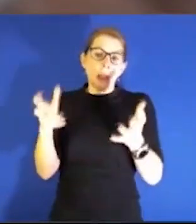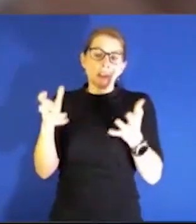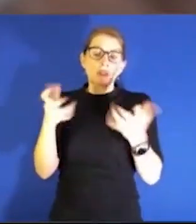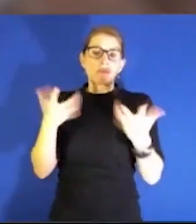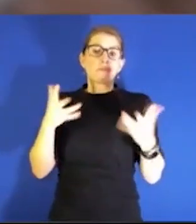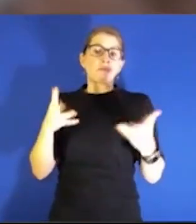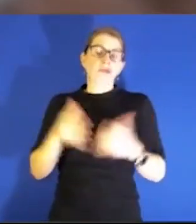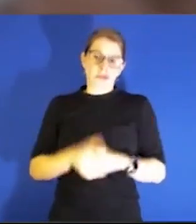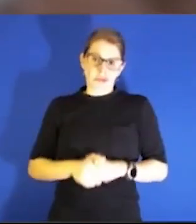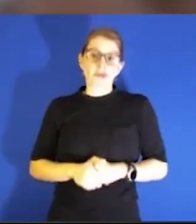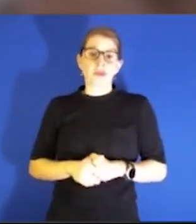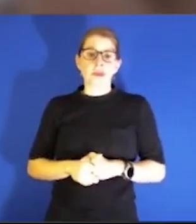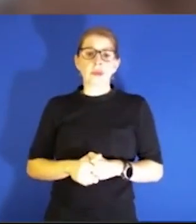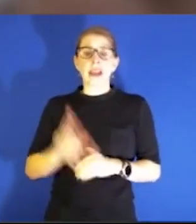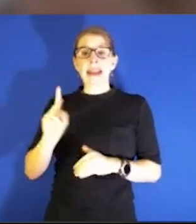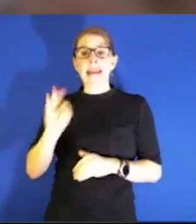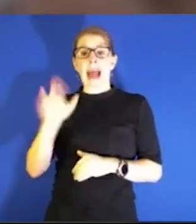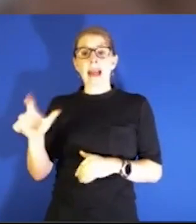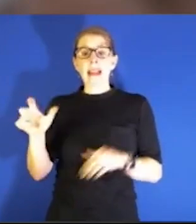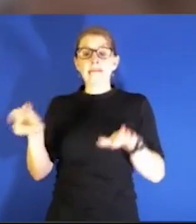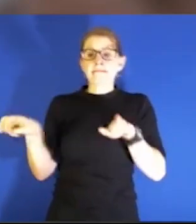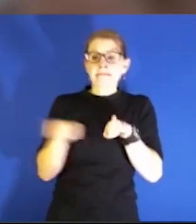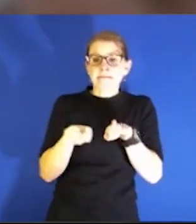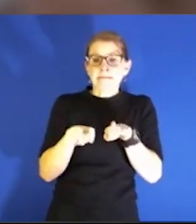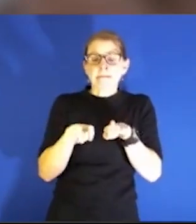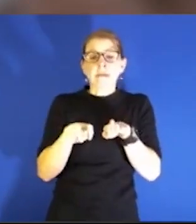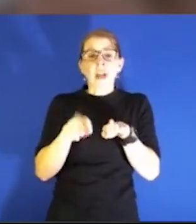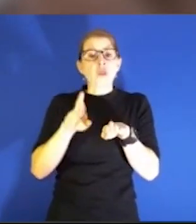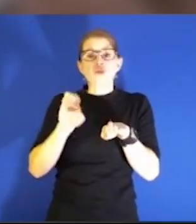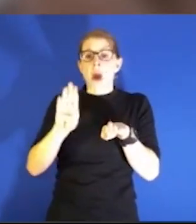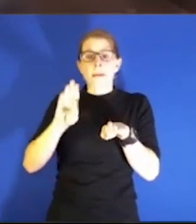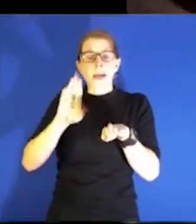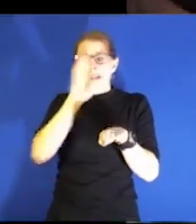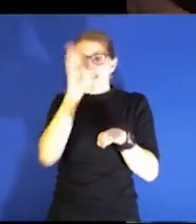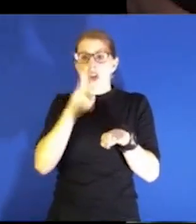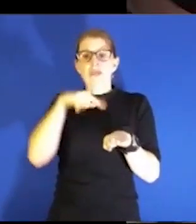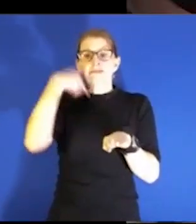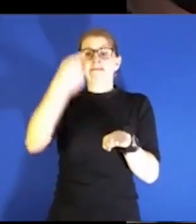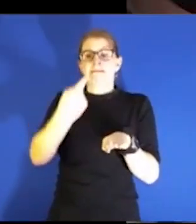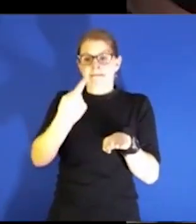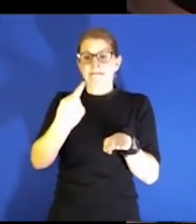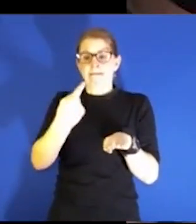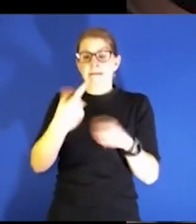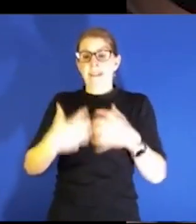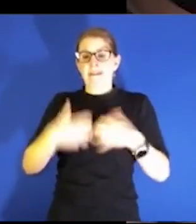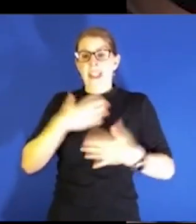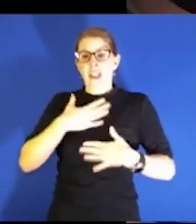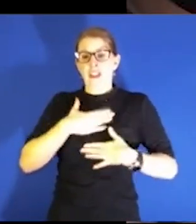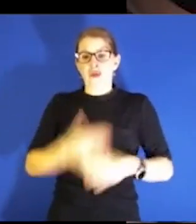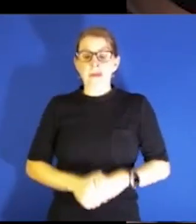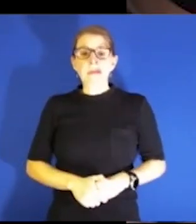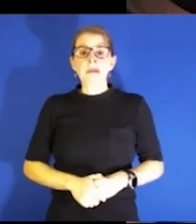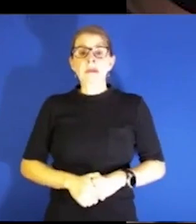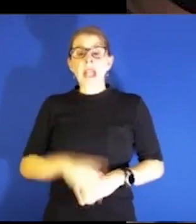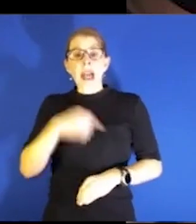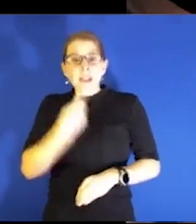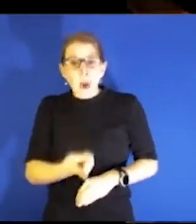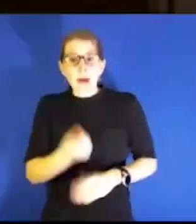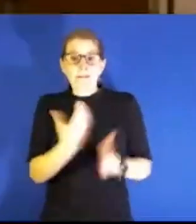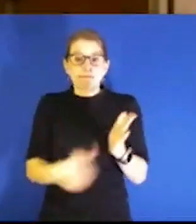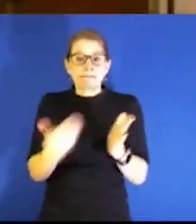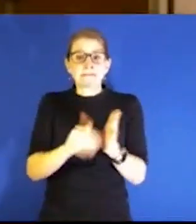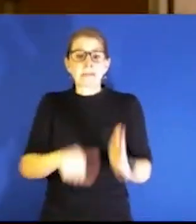his side every day. Rob never came off the ventilator. It was, just telling him how proud I was of